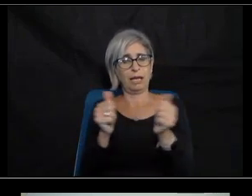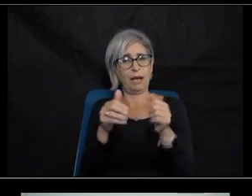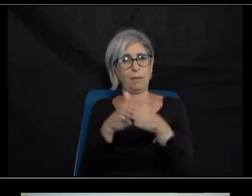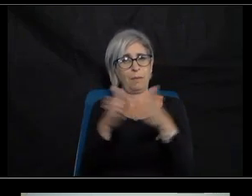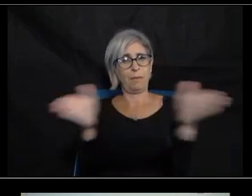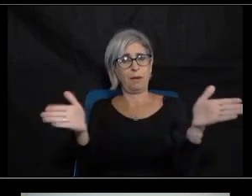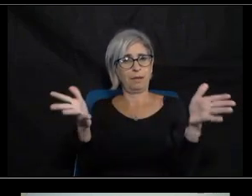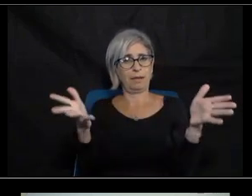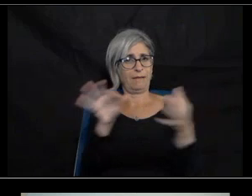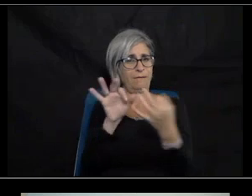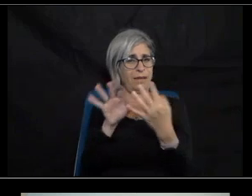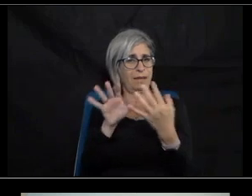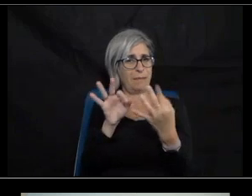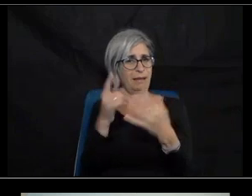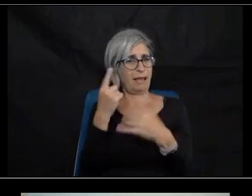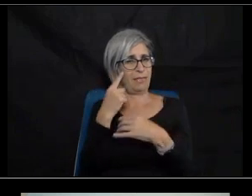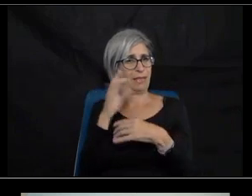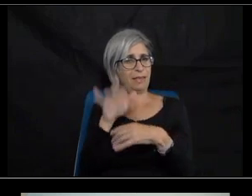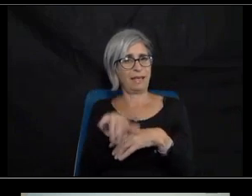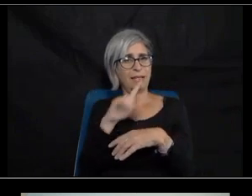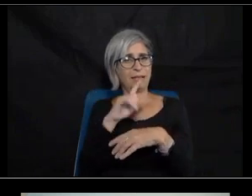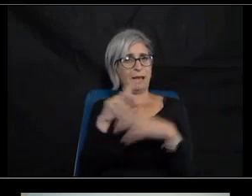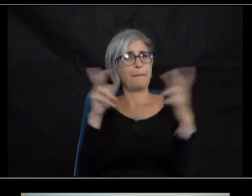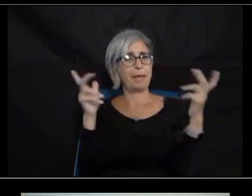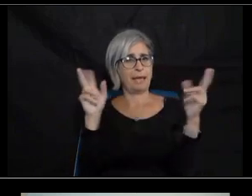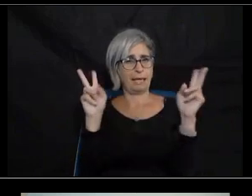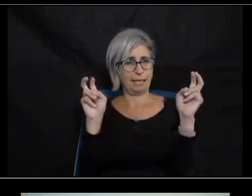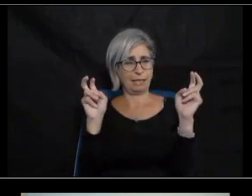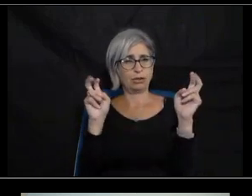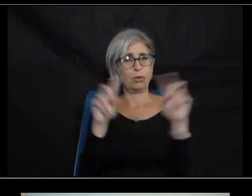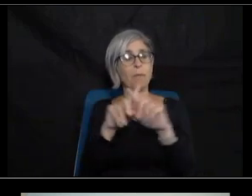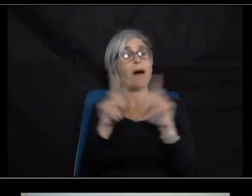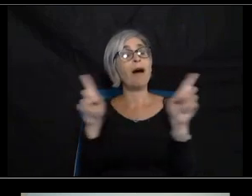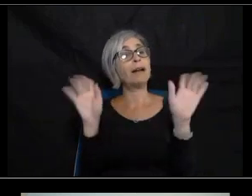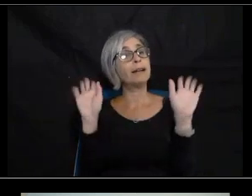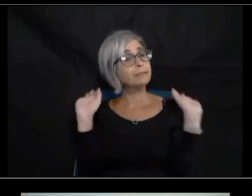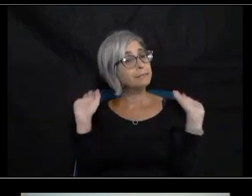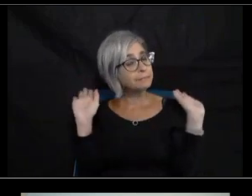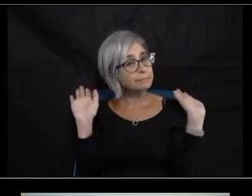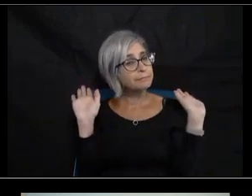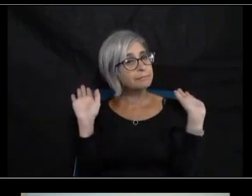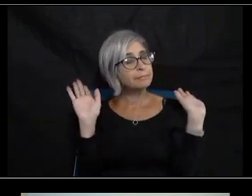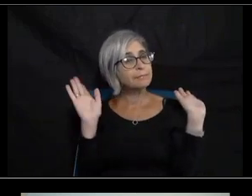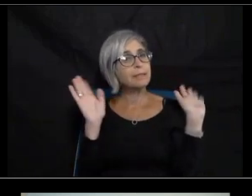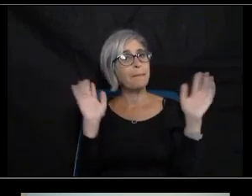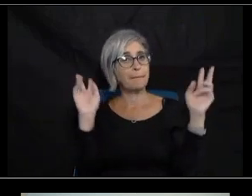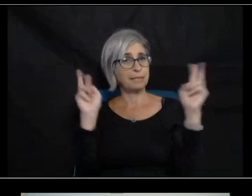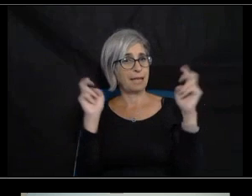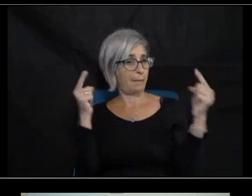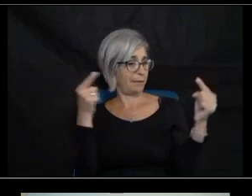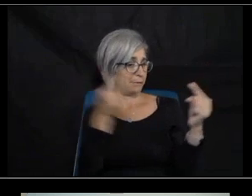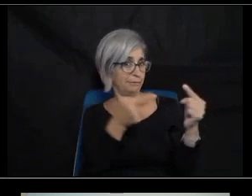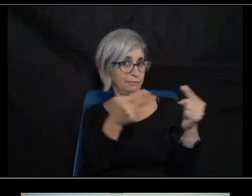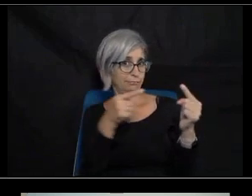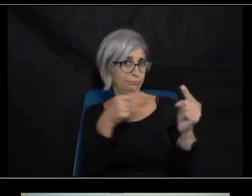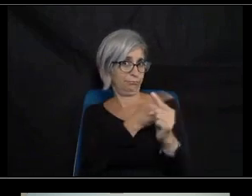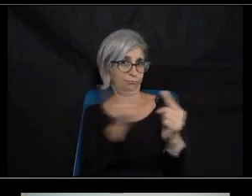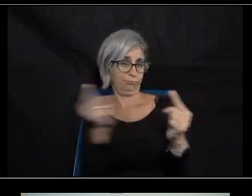input. And that I think is a big issue, but I will get on topic and go back